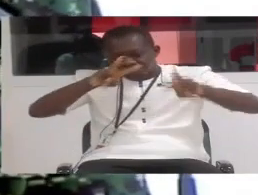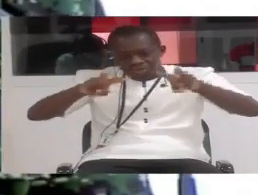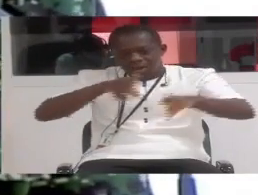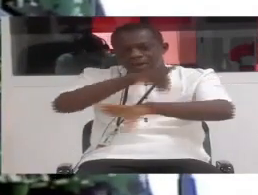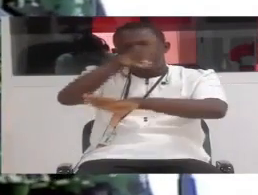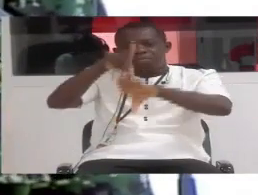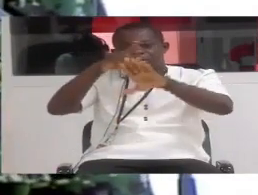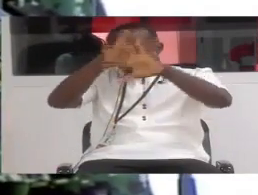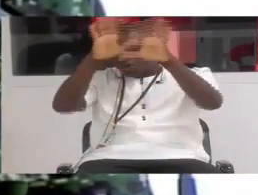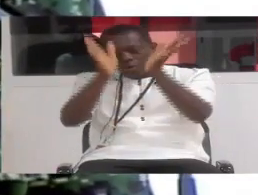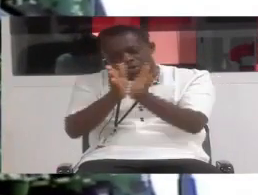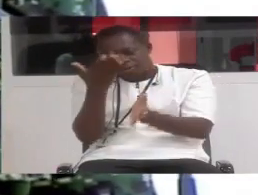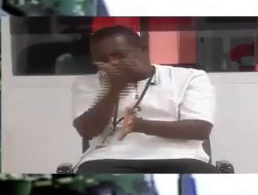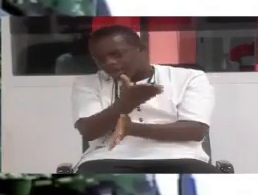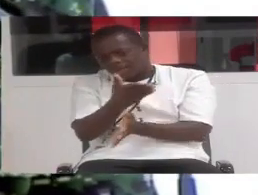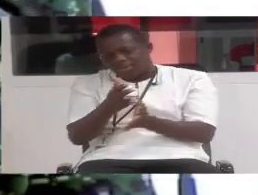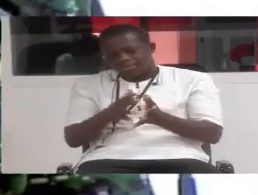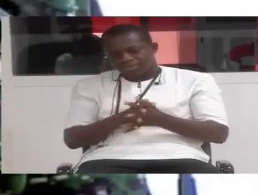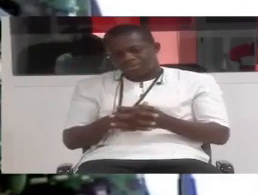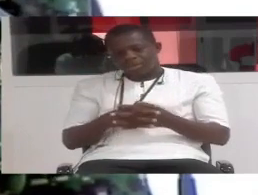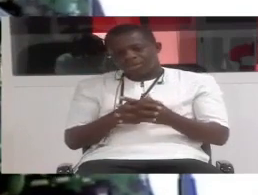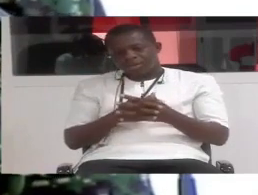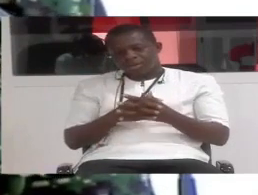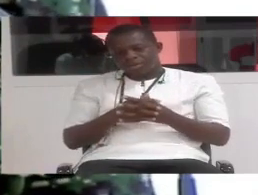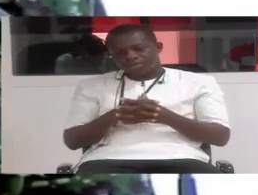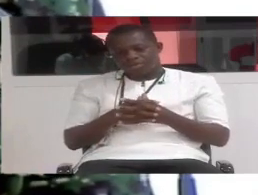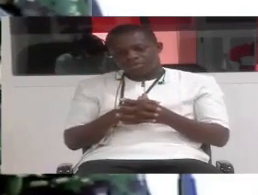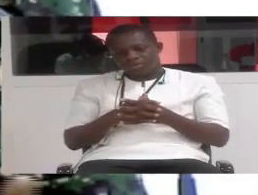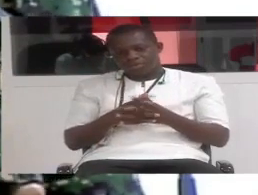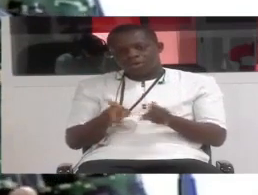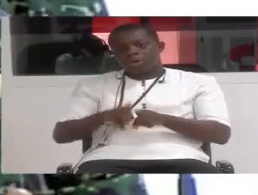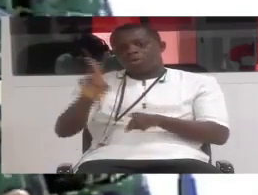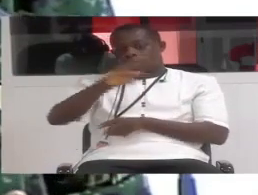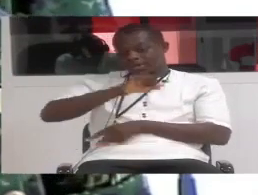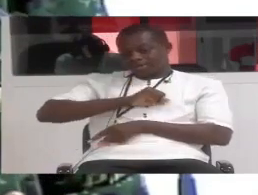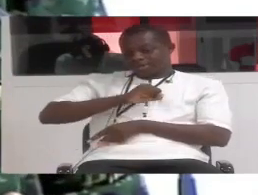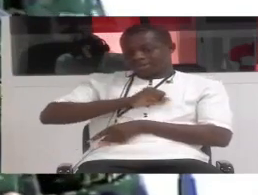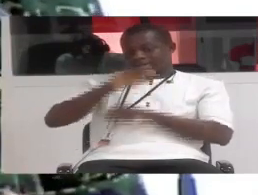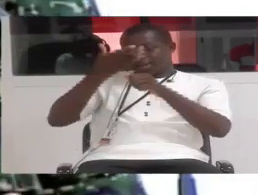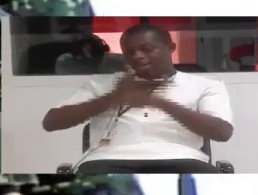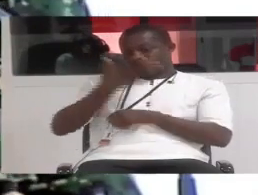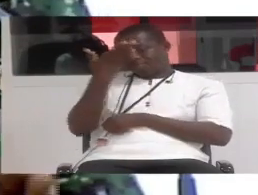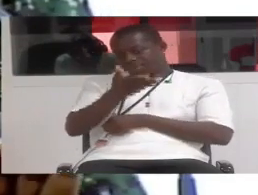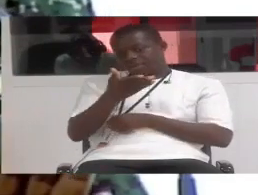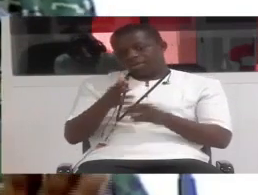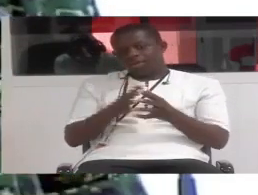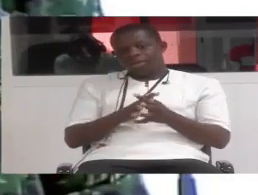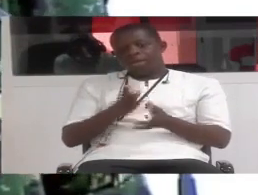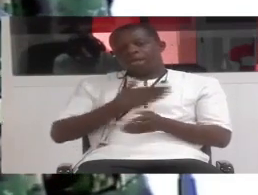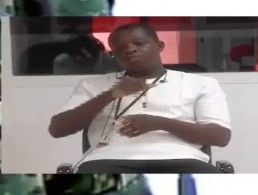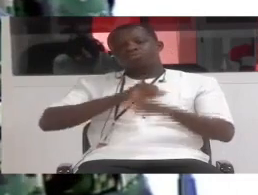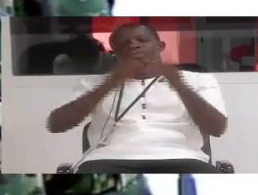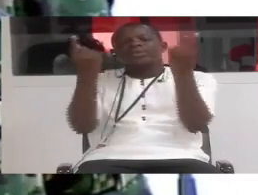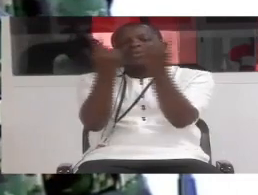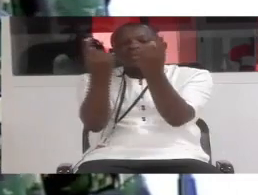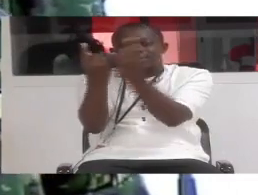We searched of the whole place. Lu gay amé won, what they had in the moy sen bagage,